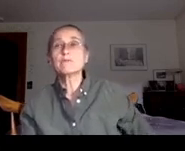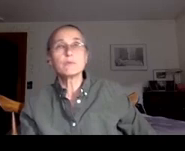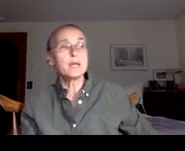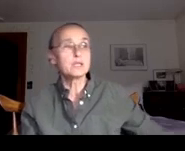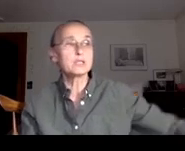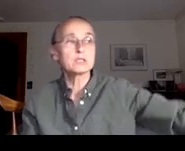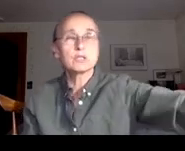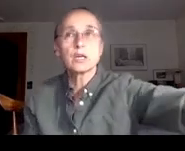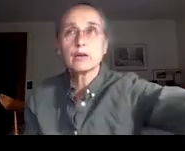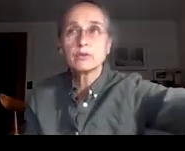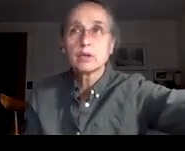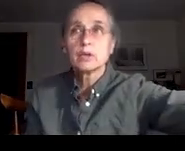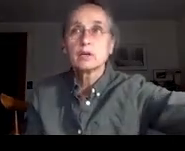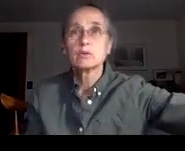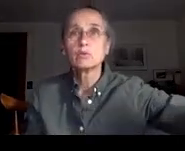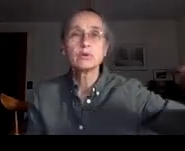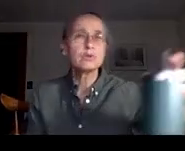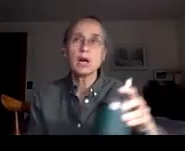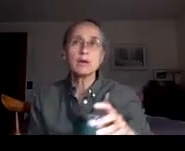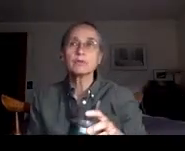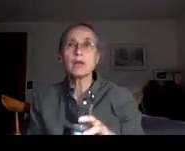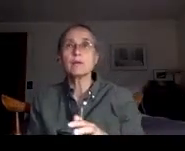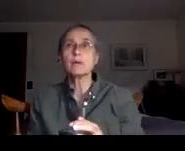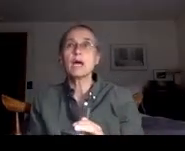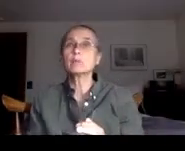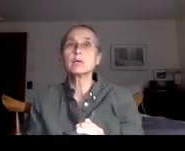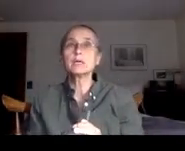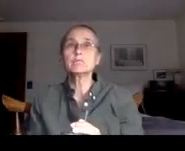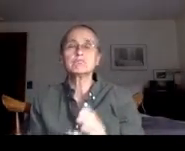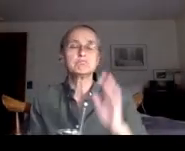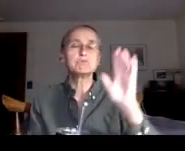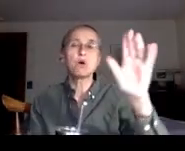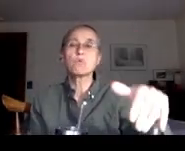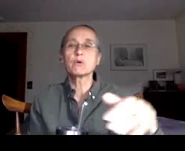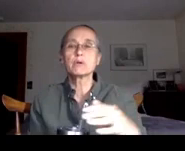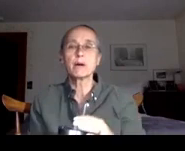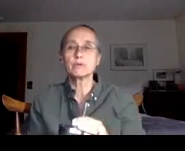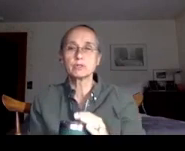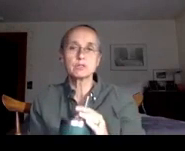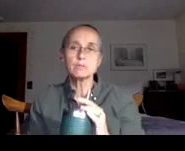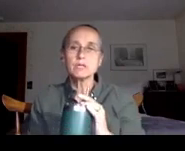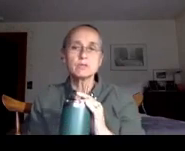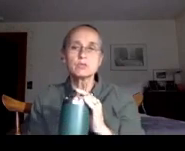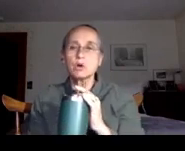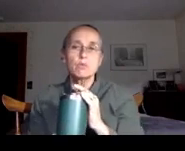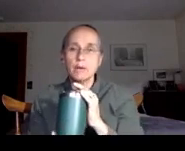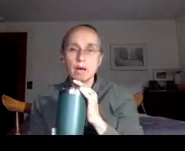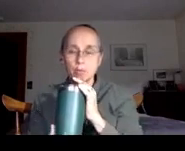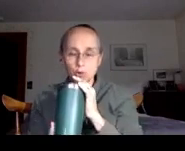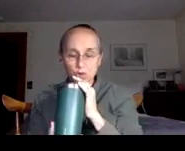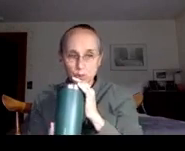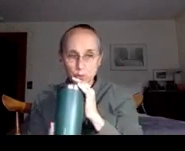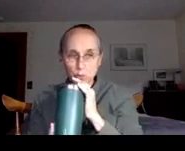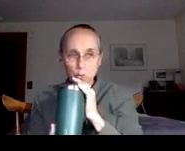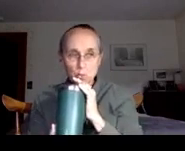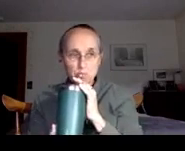given information such as, well, your child's not babbling, don't worry about it. Some kids don't babble.